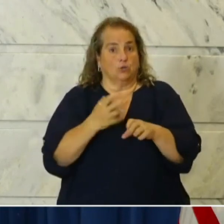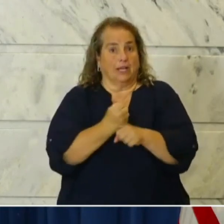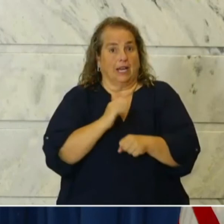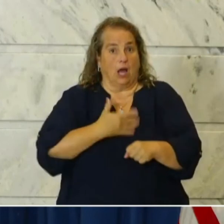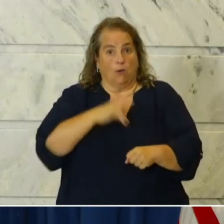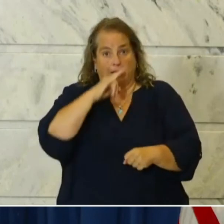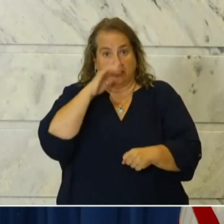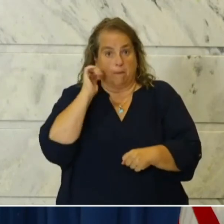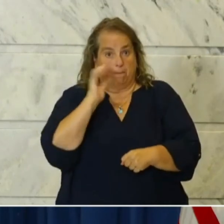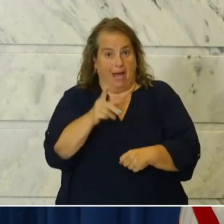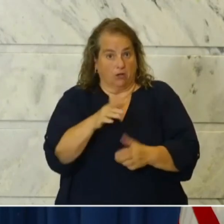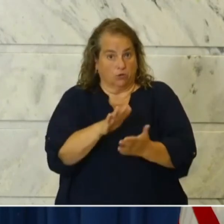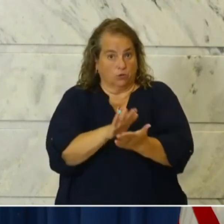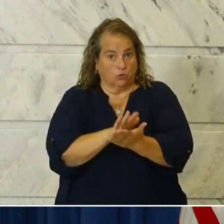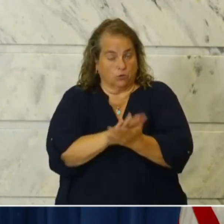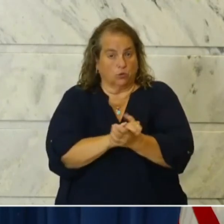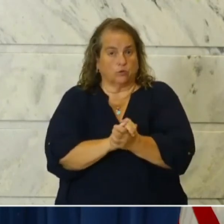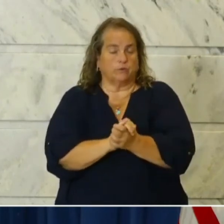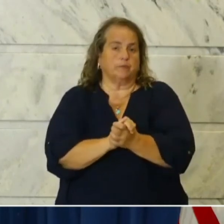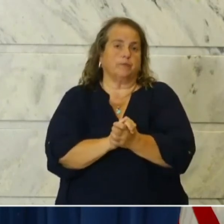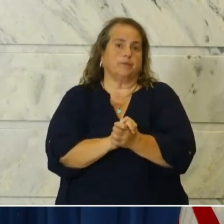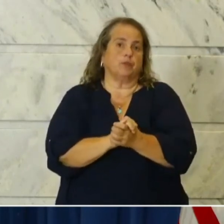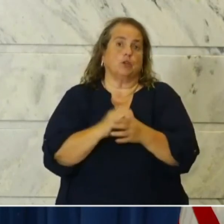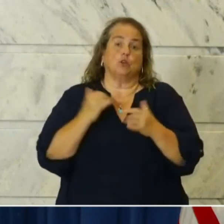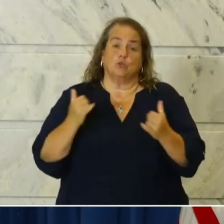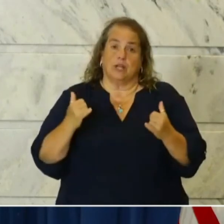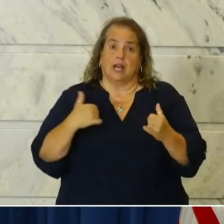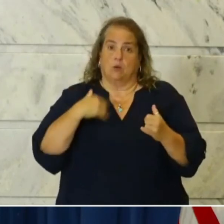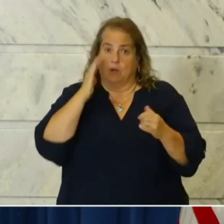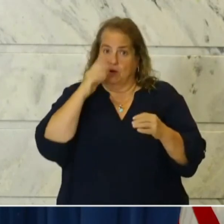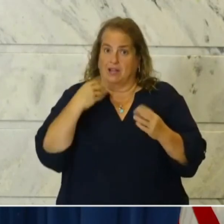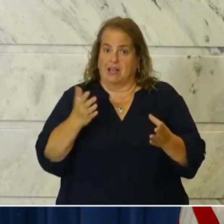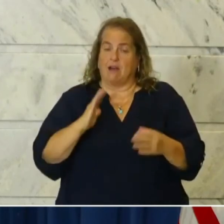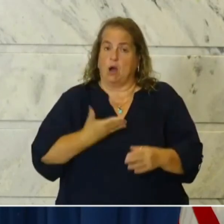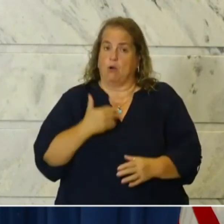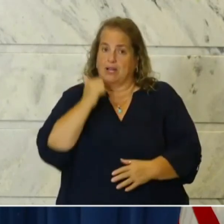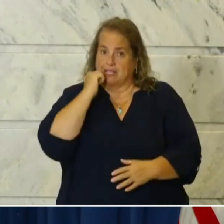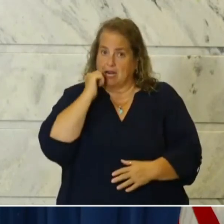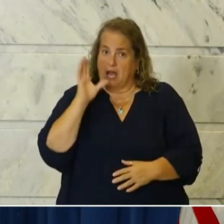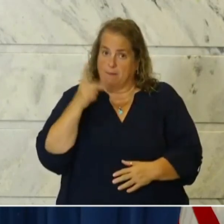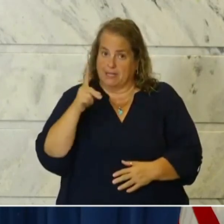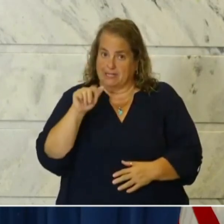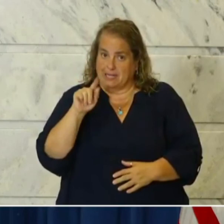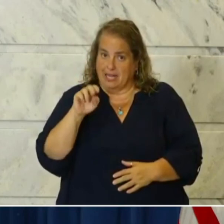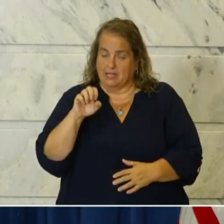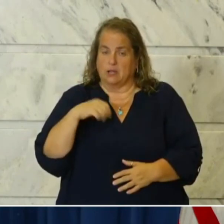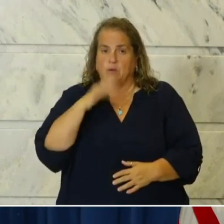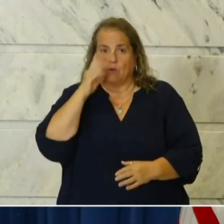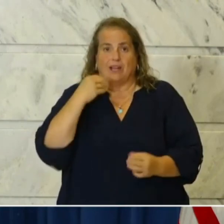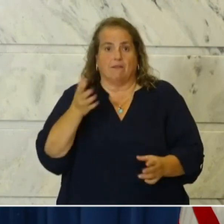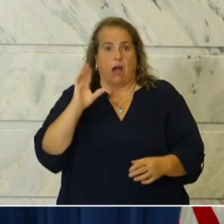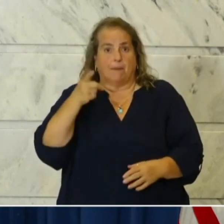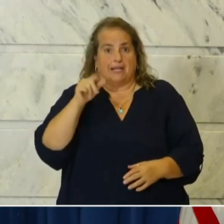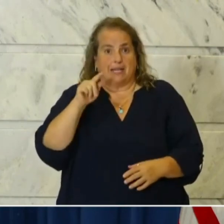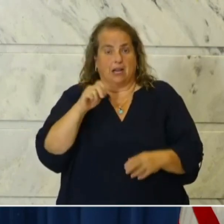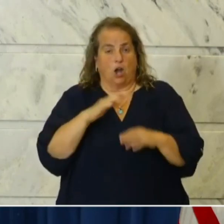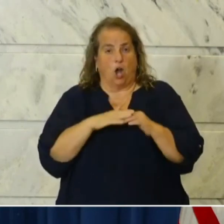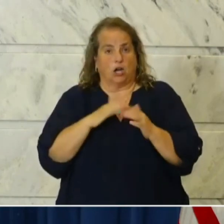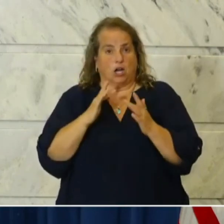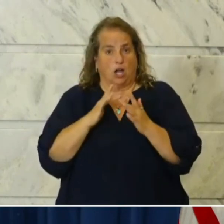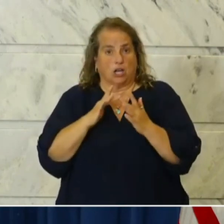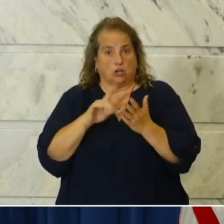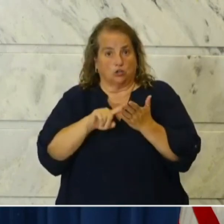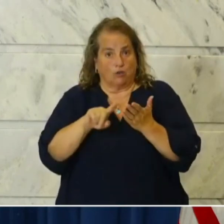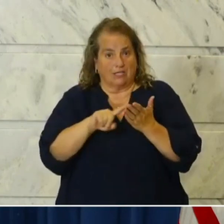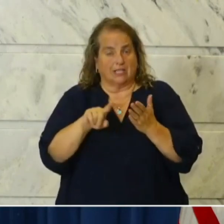school. Today we're going to give our daily update. We are going to get an update on contact tracing, and